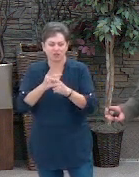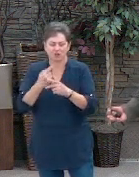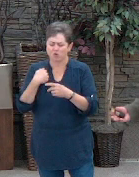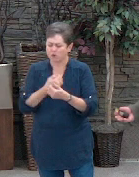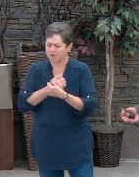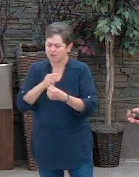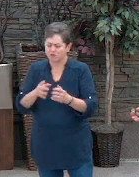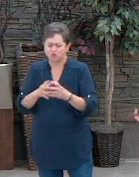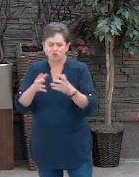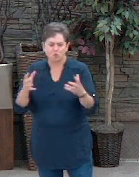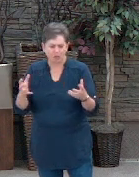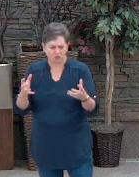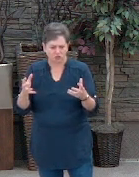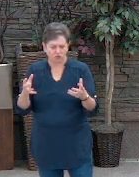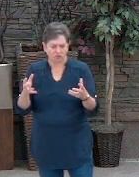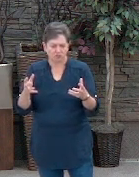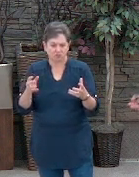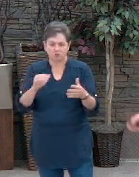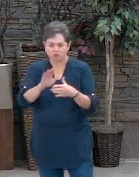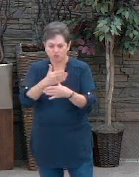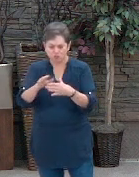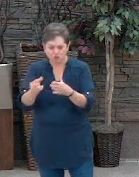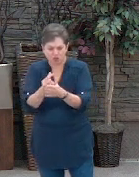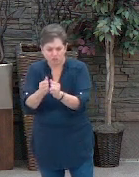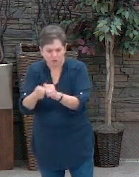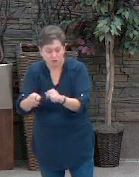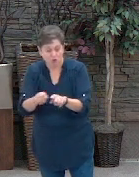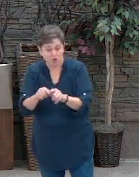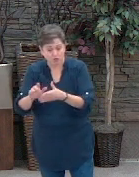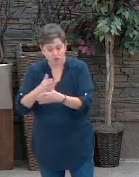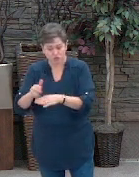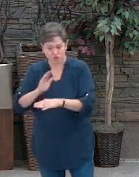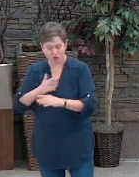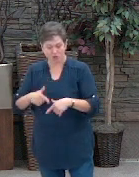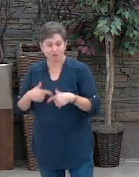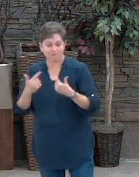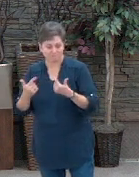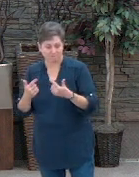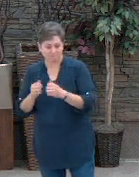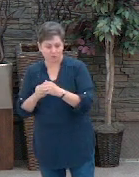much. We not only shared the gospel, we shared our lives as well.